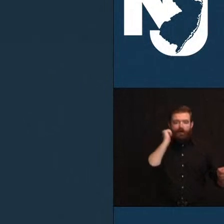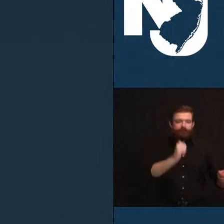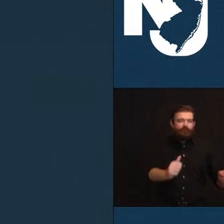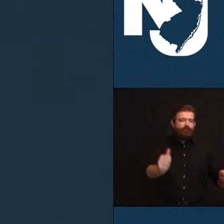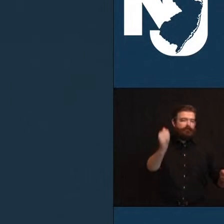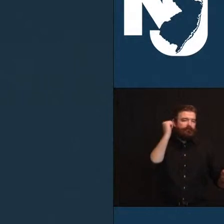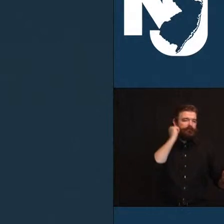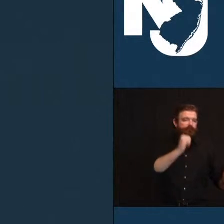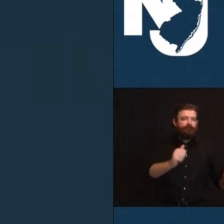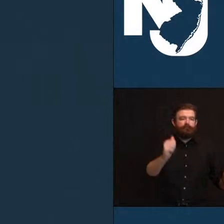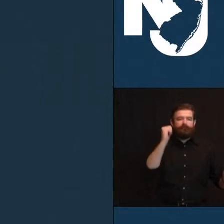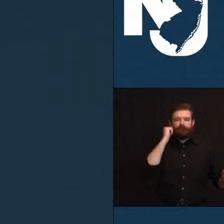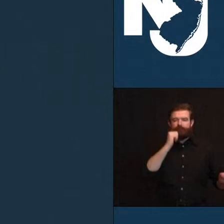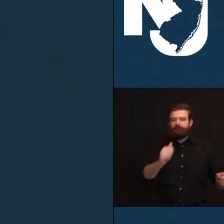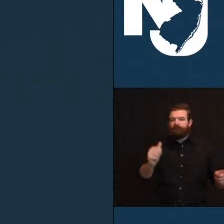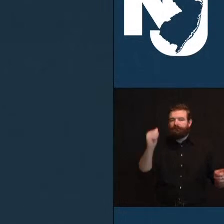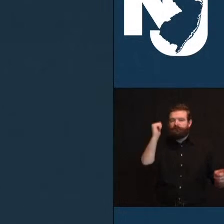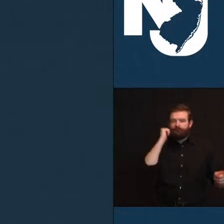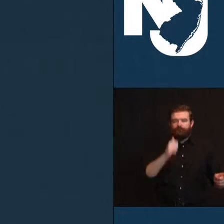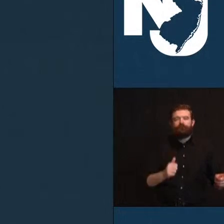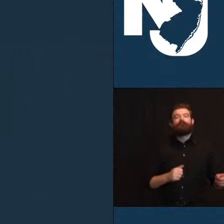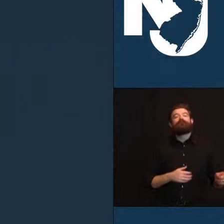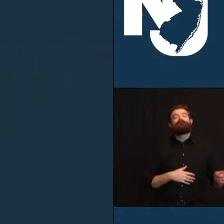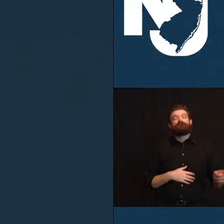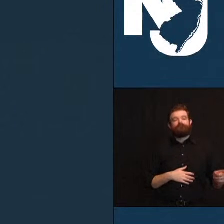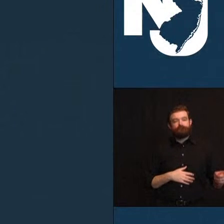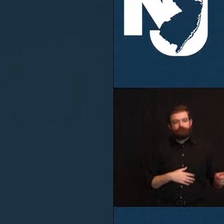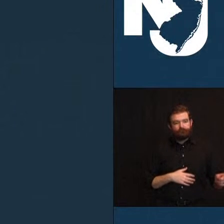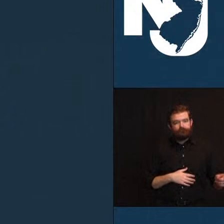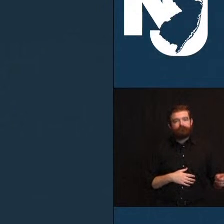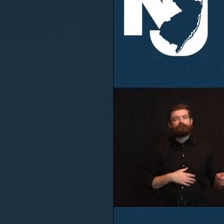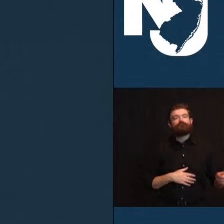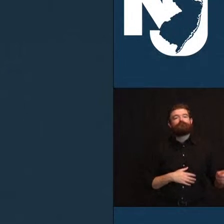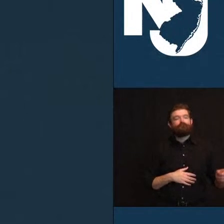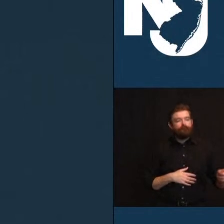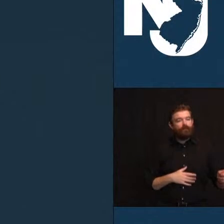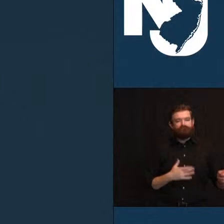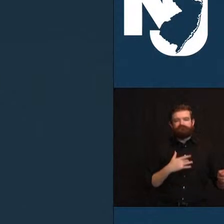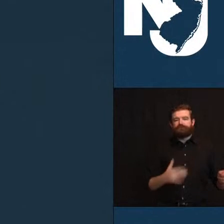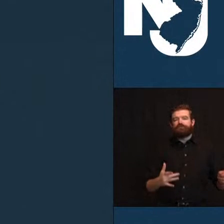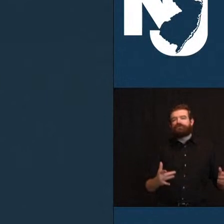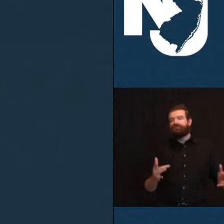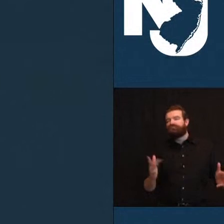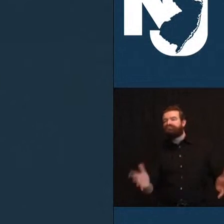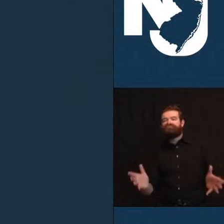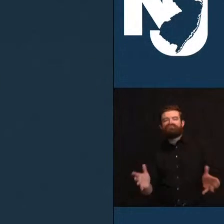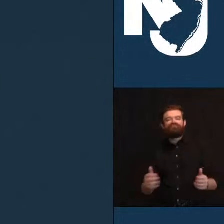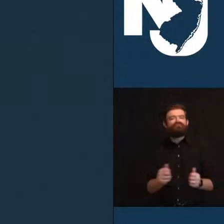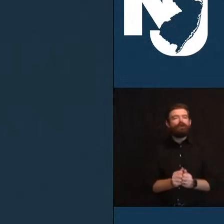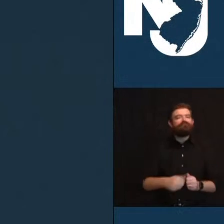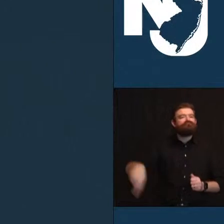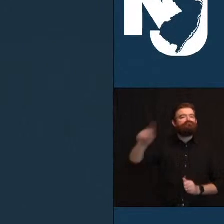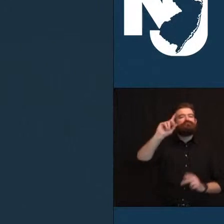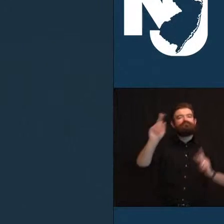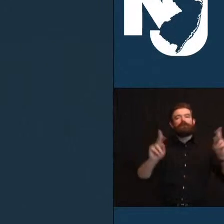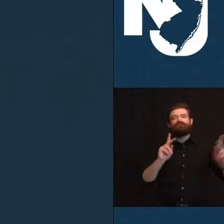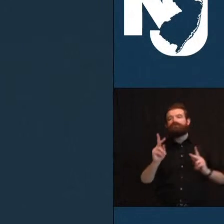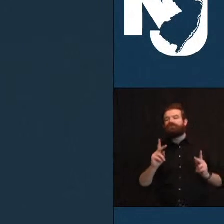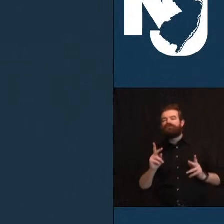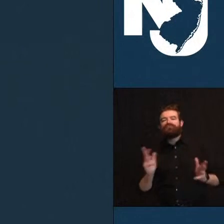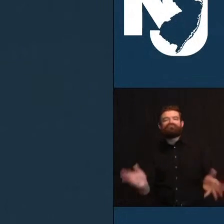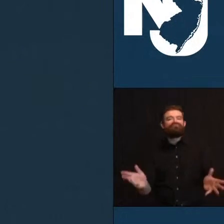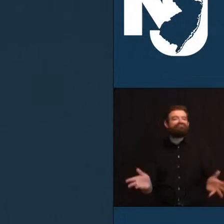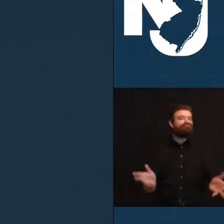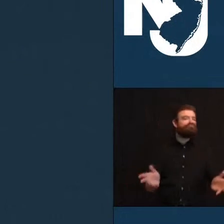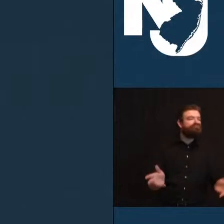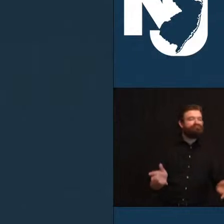with them, and he never talked down to them. I had him in the back of I was on with Harry Hurley this morning, who I'm on with fairly regularly,